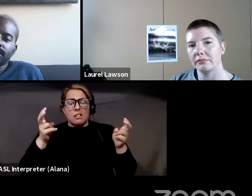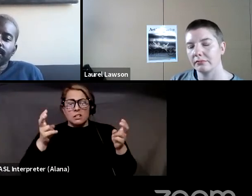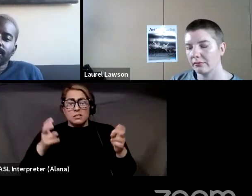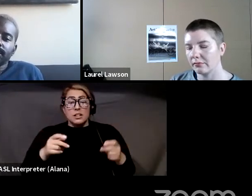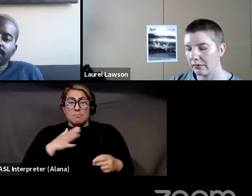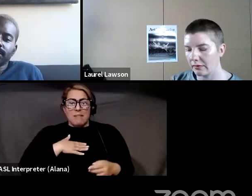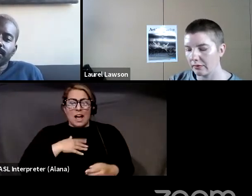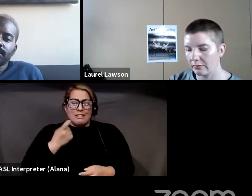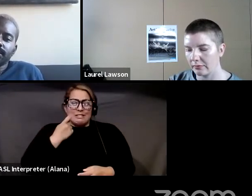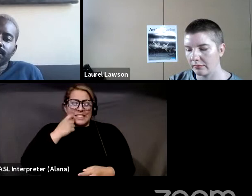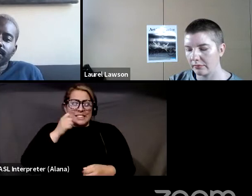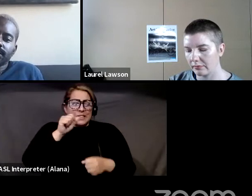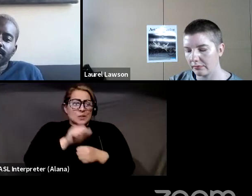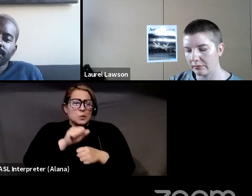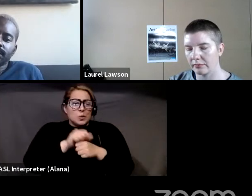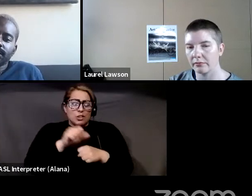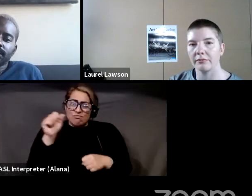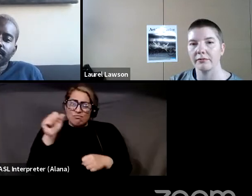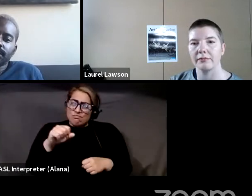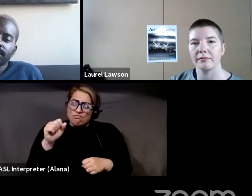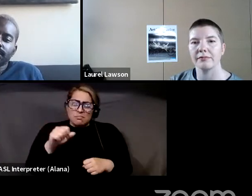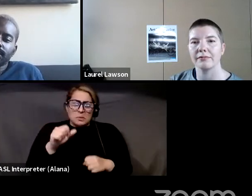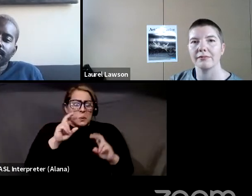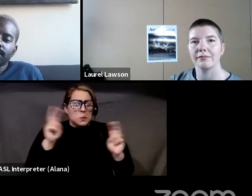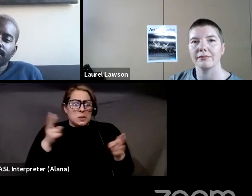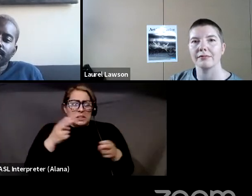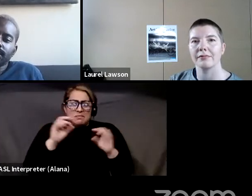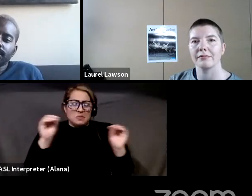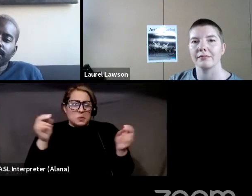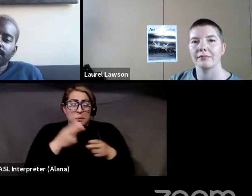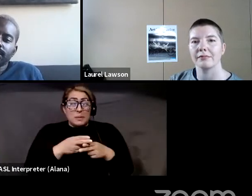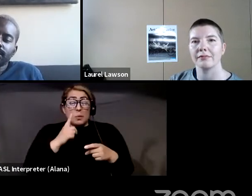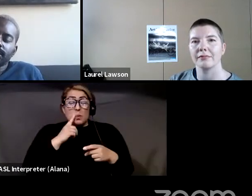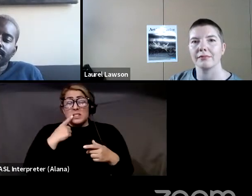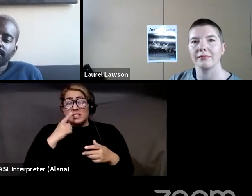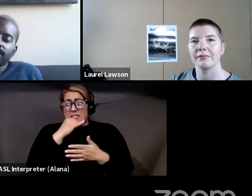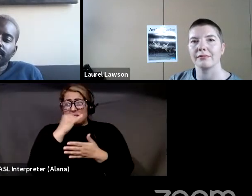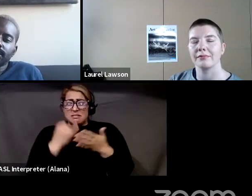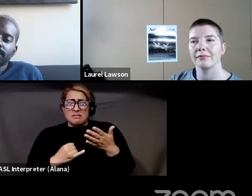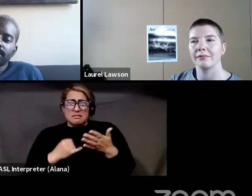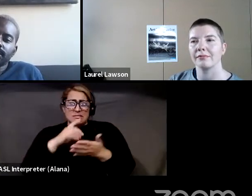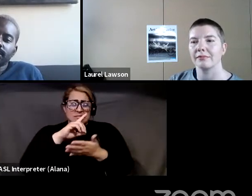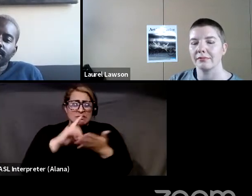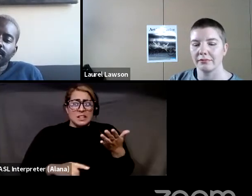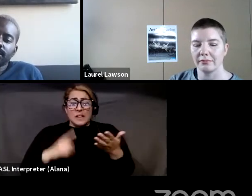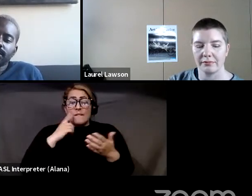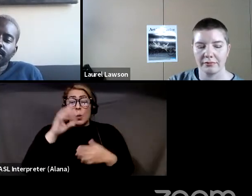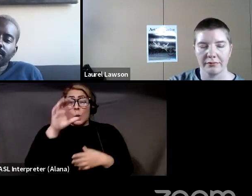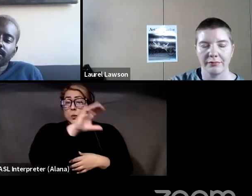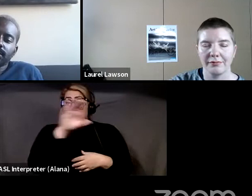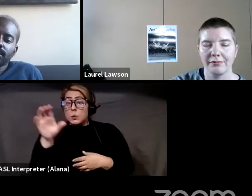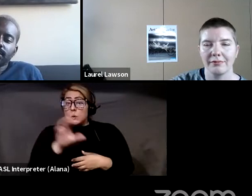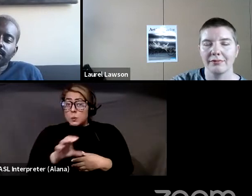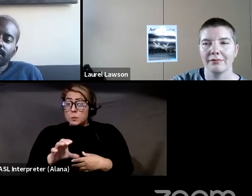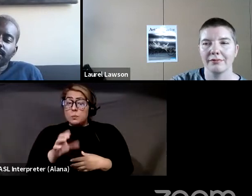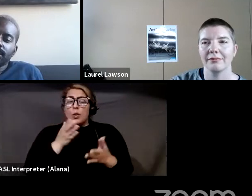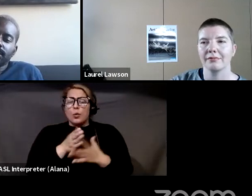work. It was designed for the Zoom space through the Access Dance Choreo